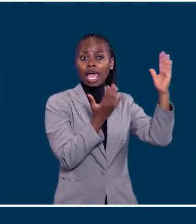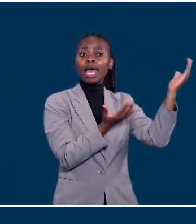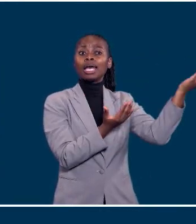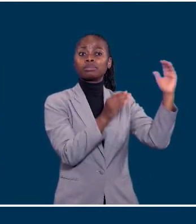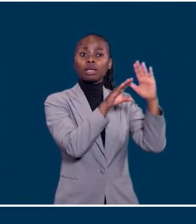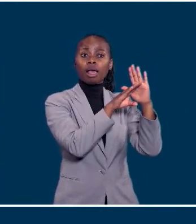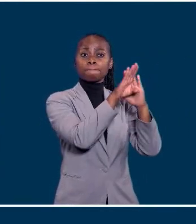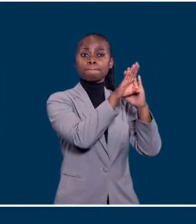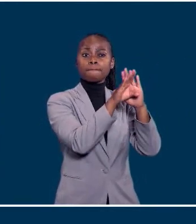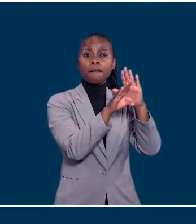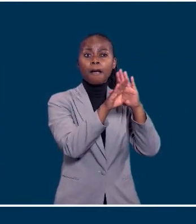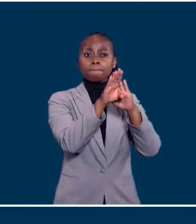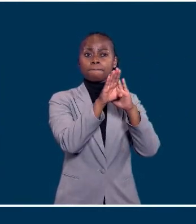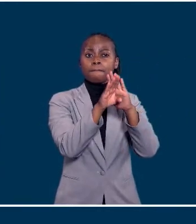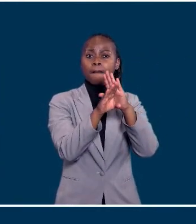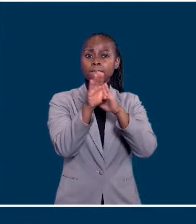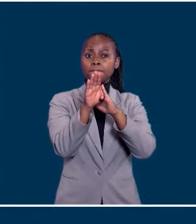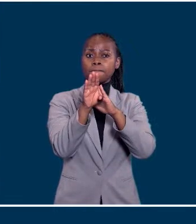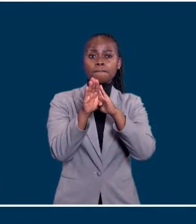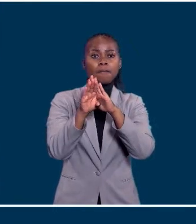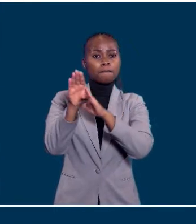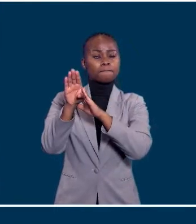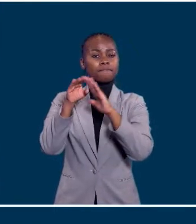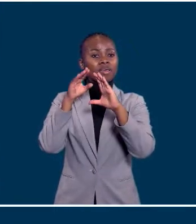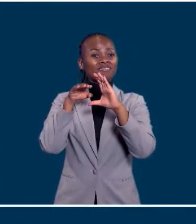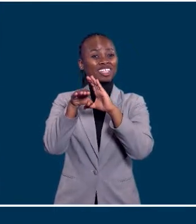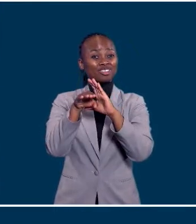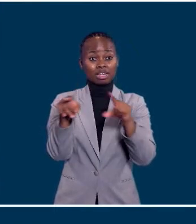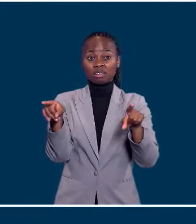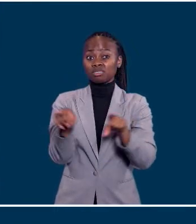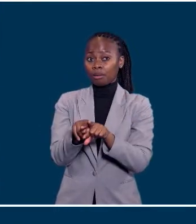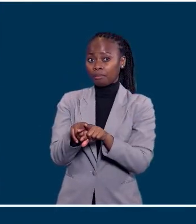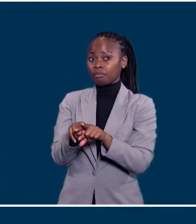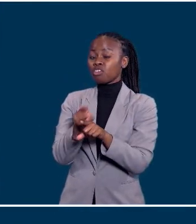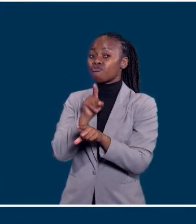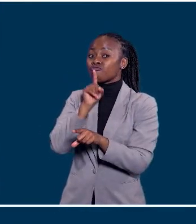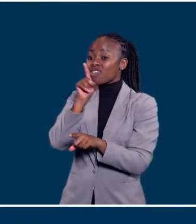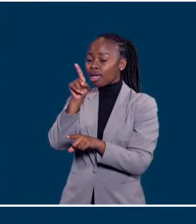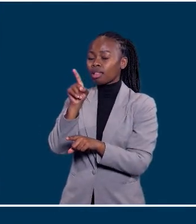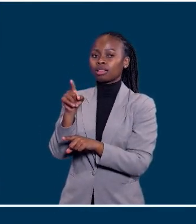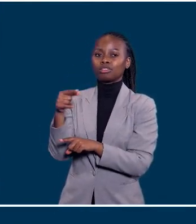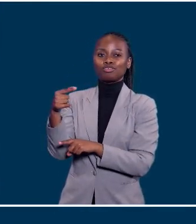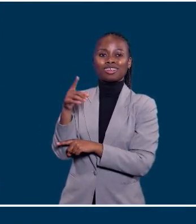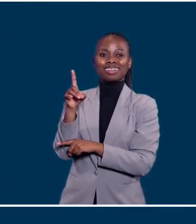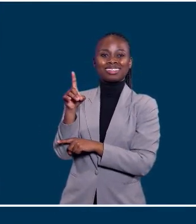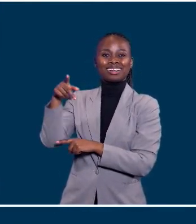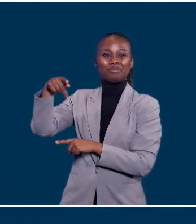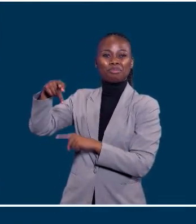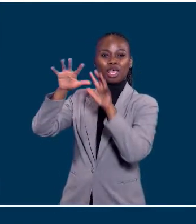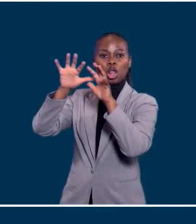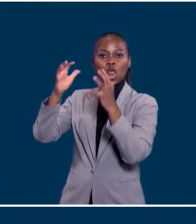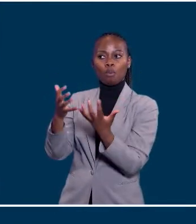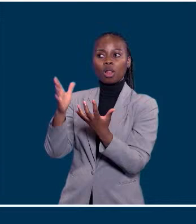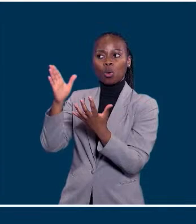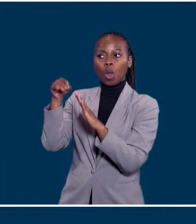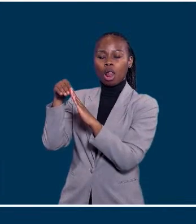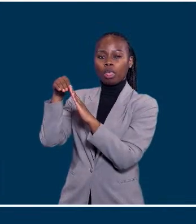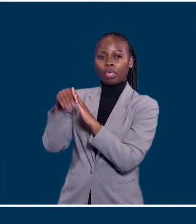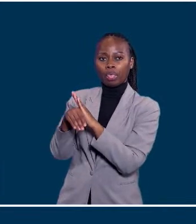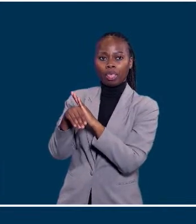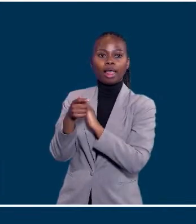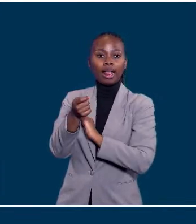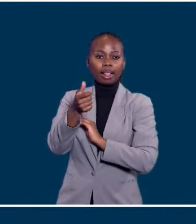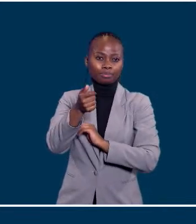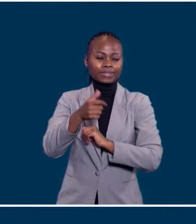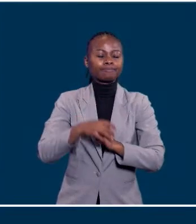in headline inflation and a significant slowing in global real GDP. Now, one of the things